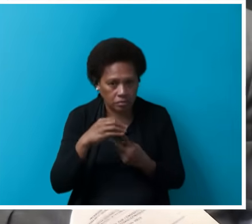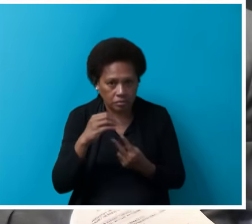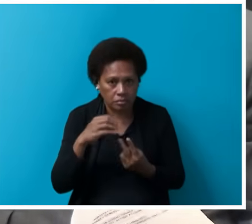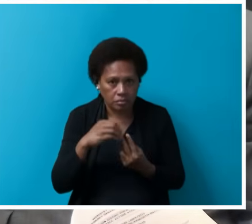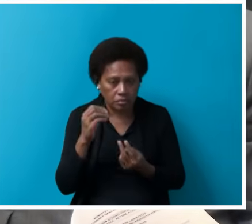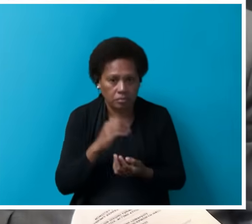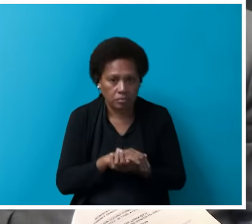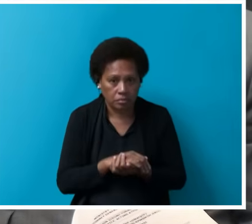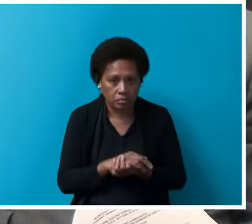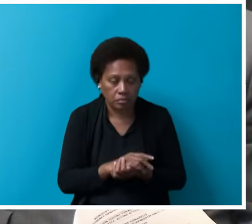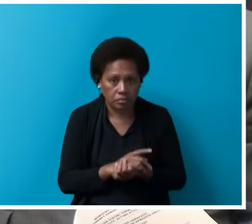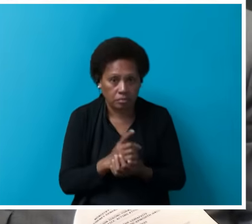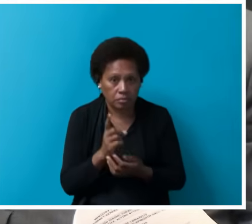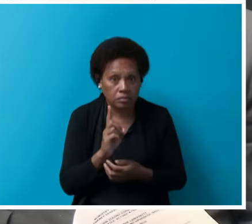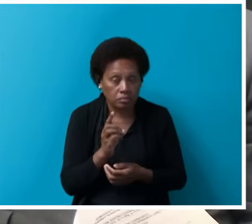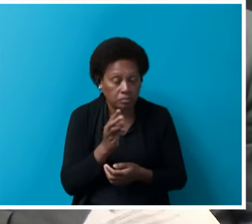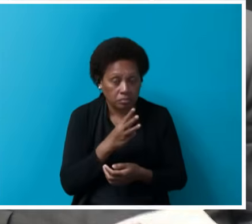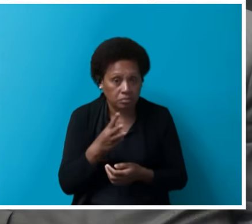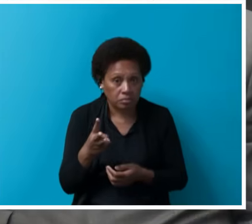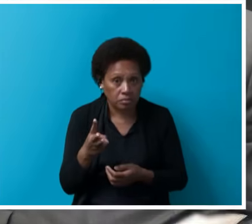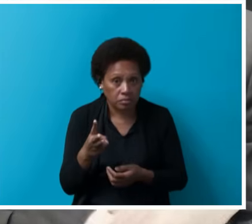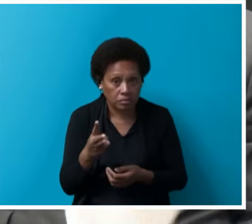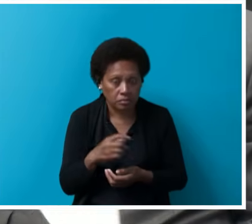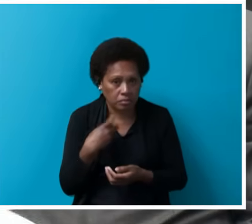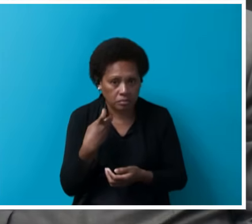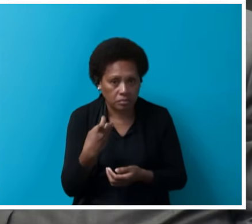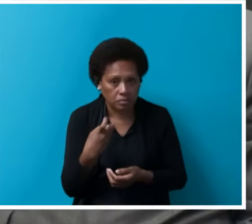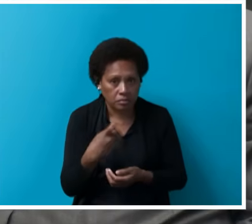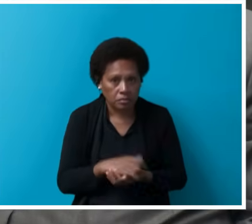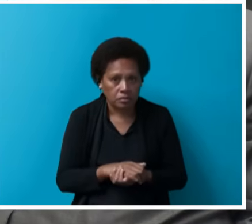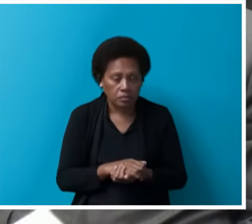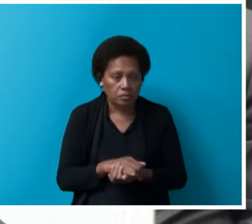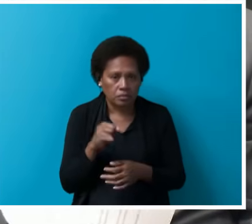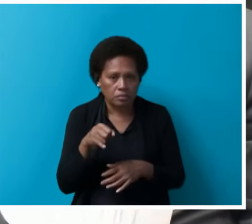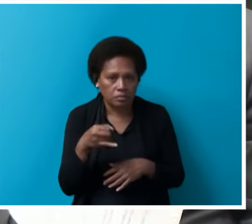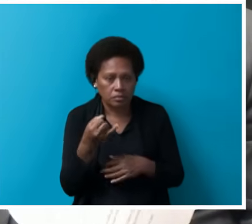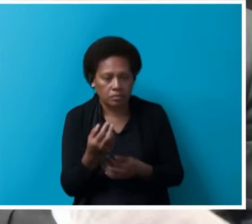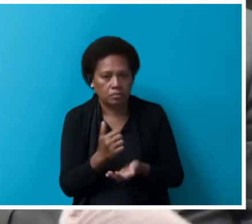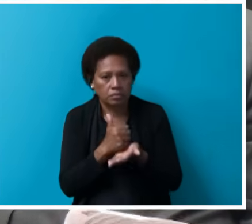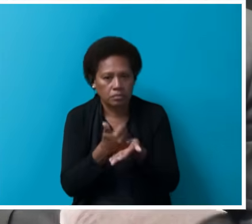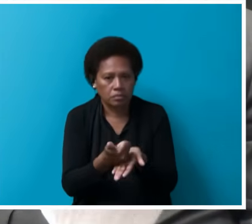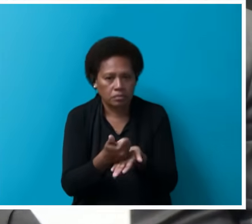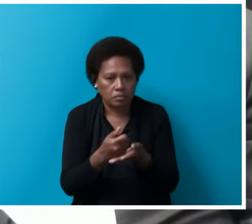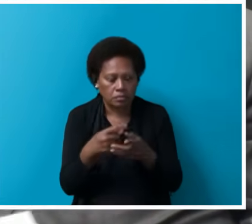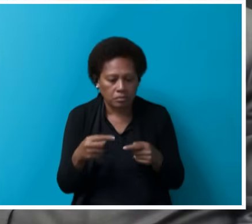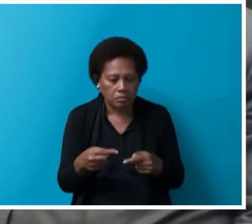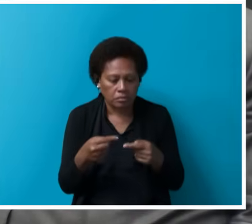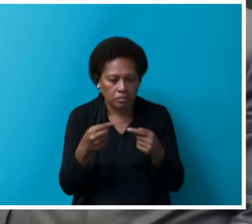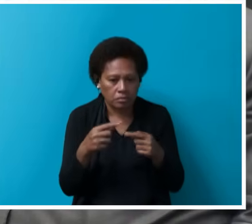facts, our words very carefully. Just to support that argument about